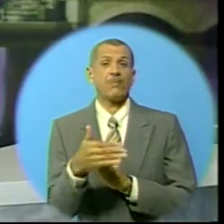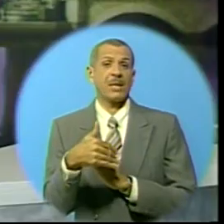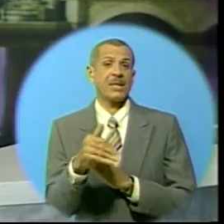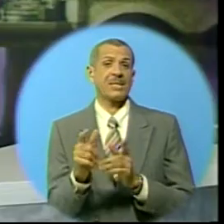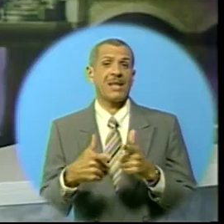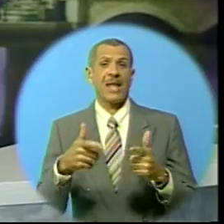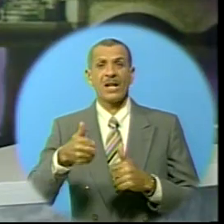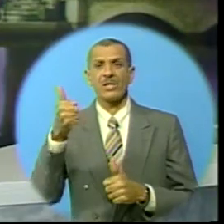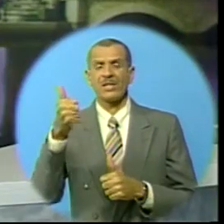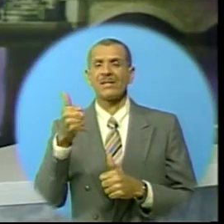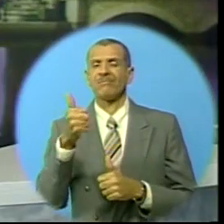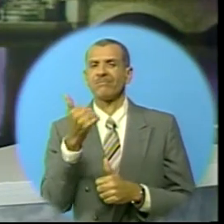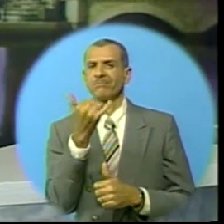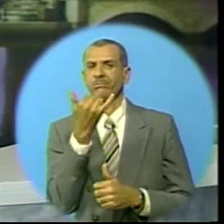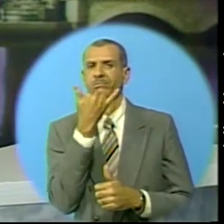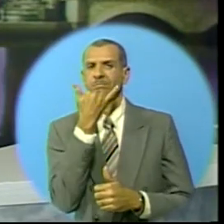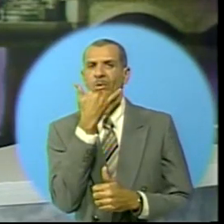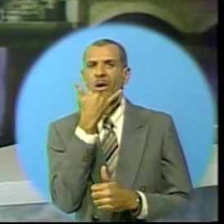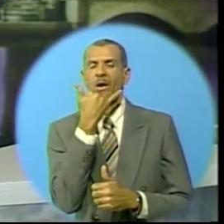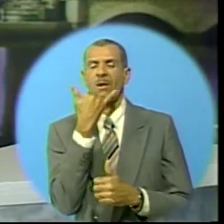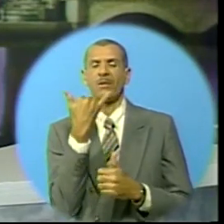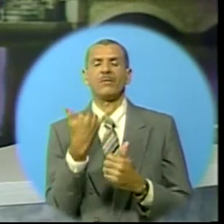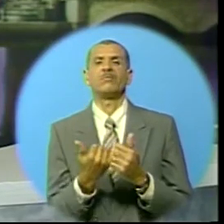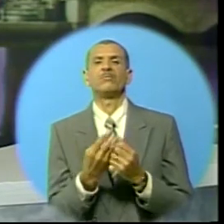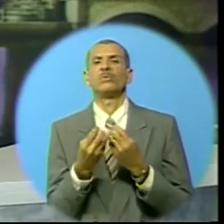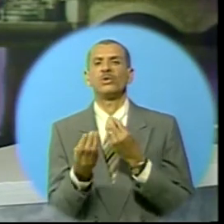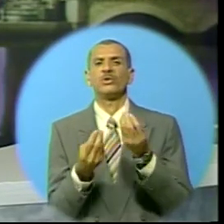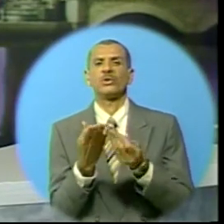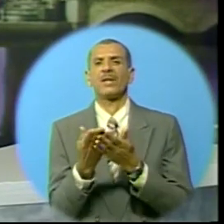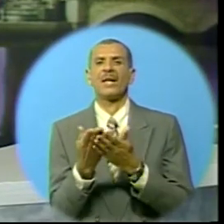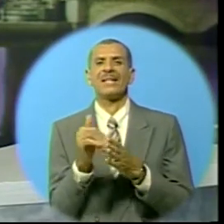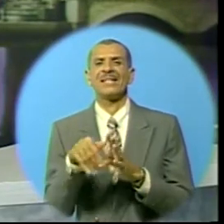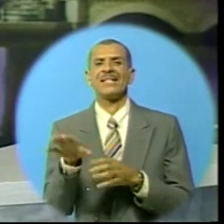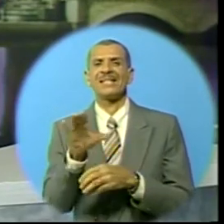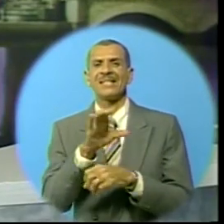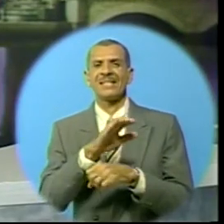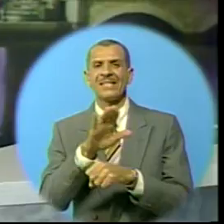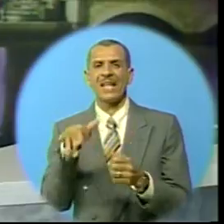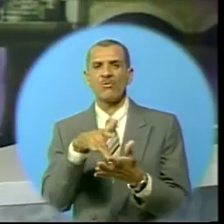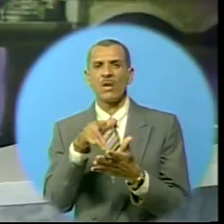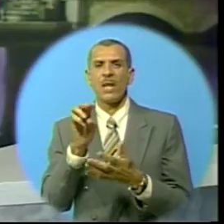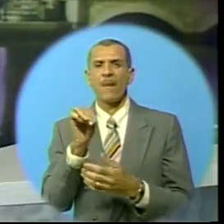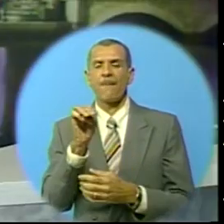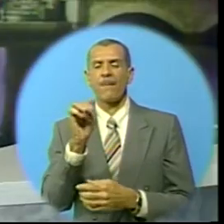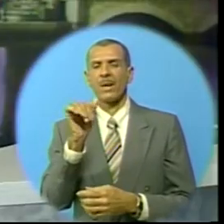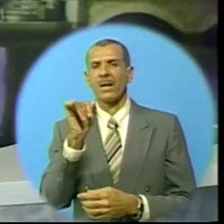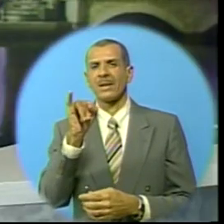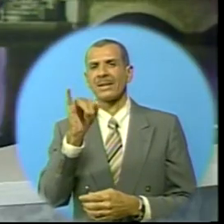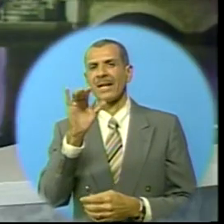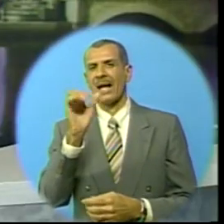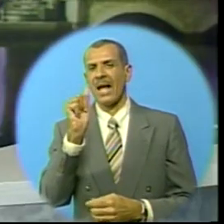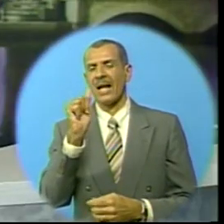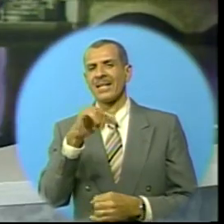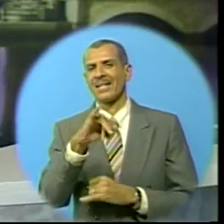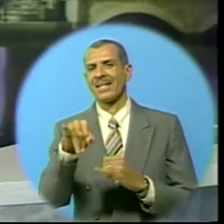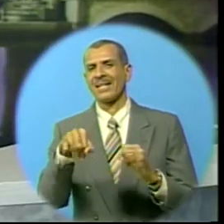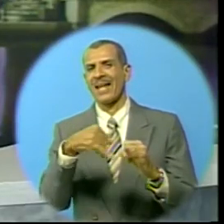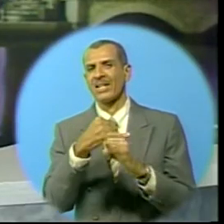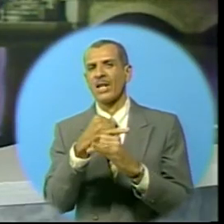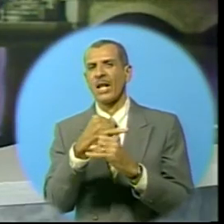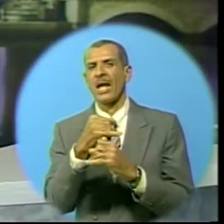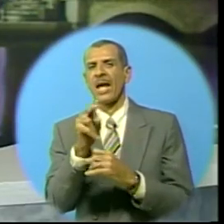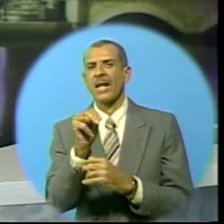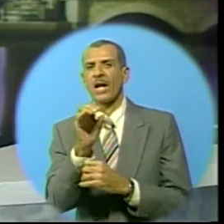the largest illicit producer and exporter of cannabis in Central America and the Caribbean, according to the International Narcotics